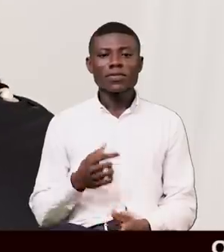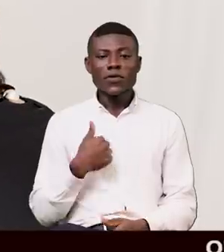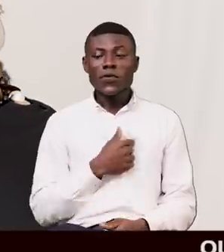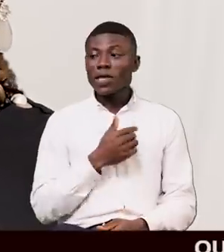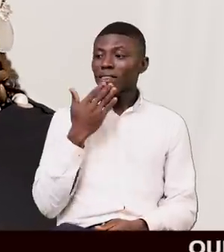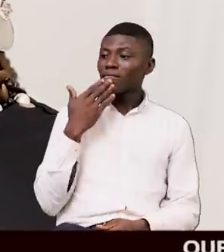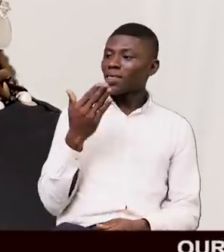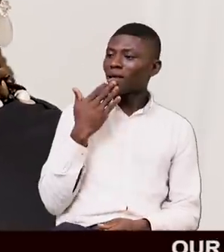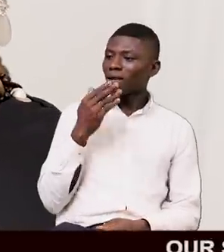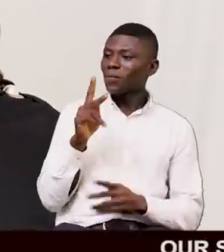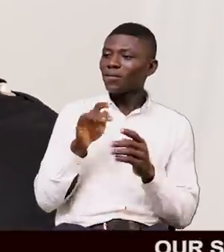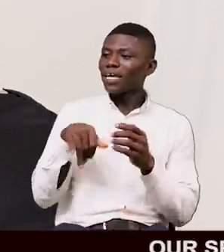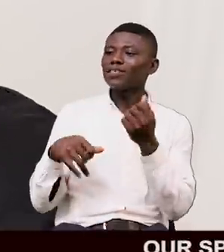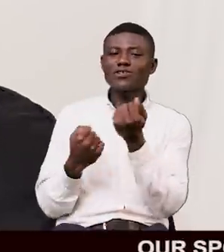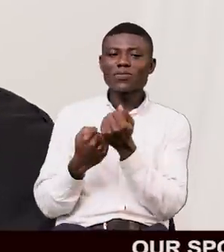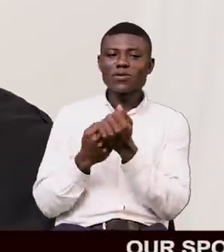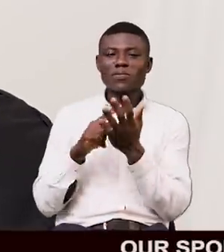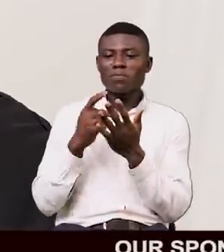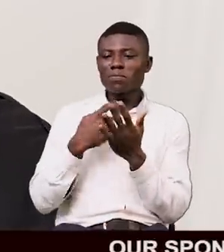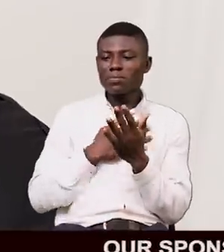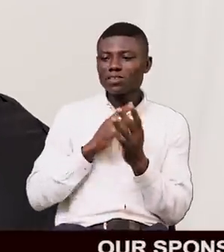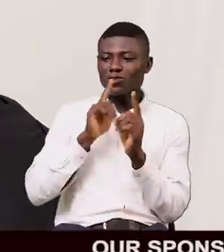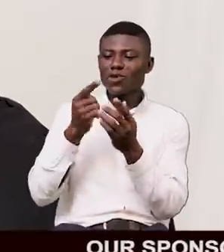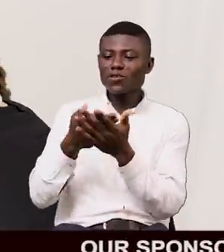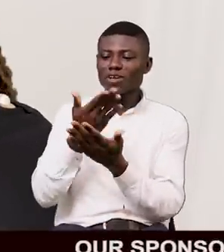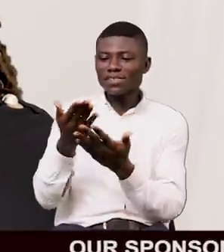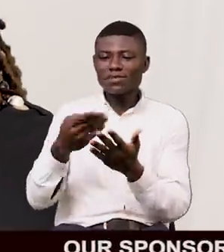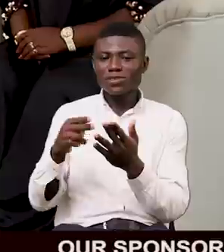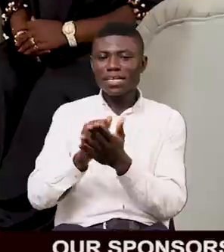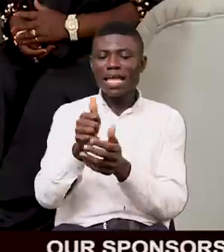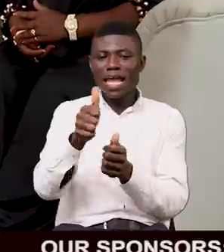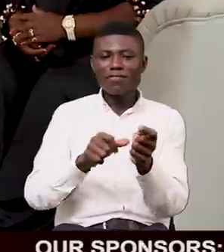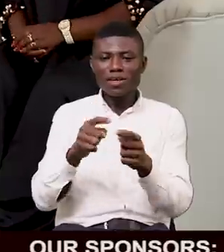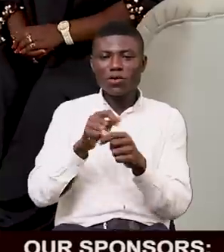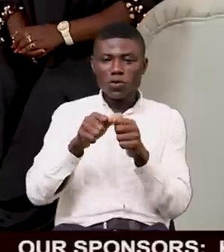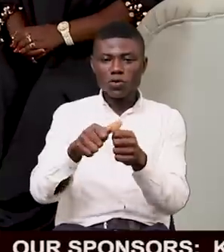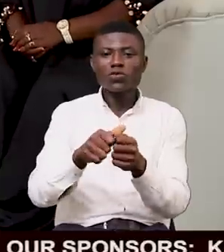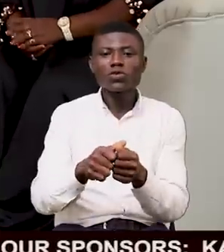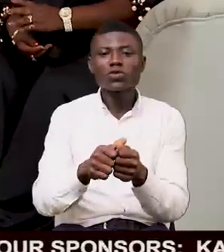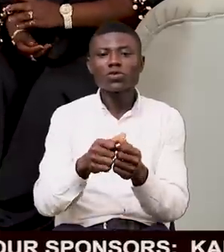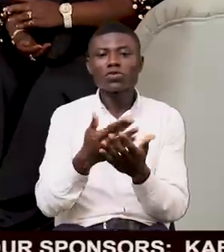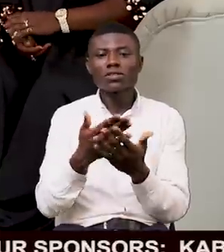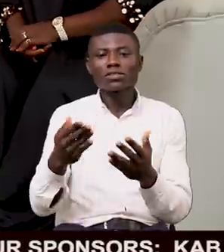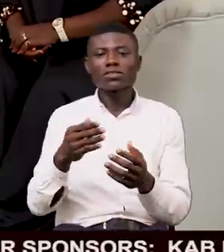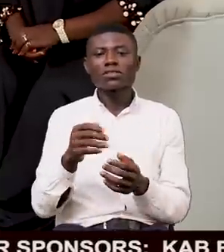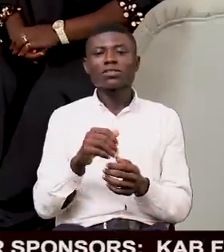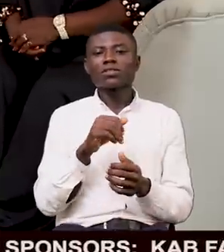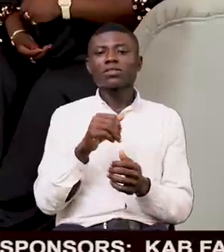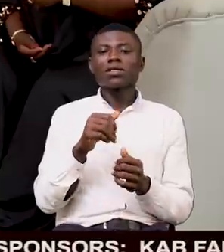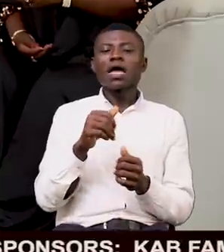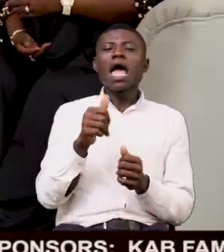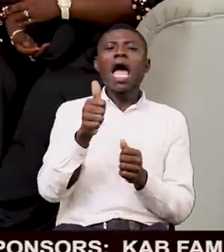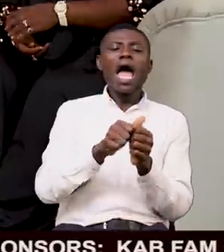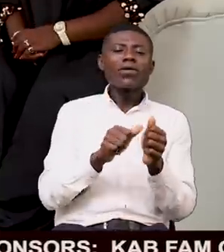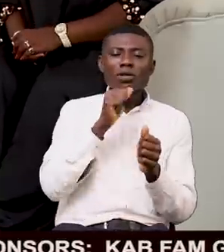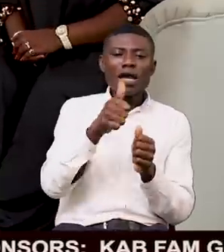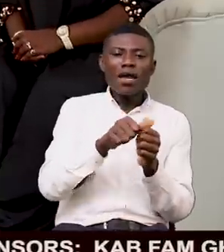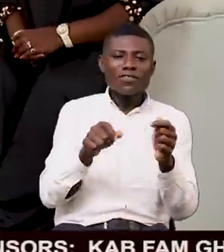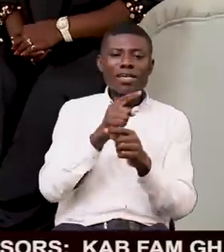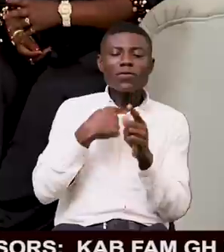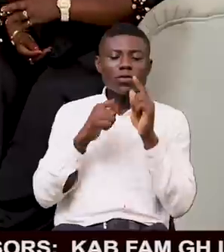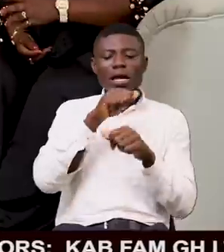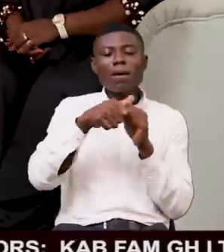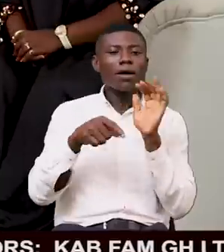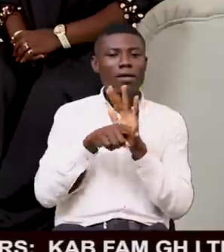Yeah, that's you. Yeah, they are both for us to patronize. Oh, my, and now, baby, oh, my boy, near the Talk Life, bro. Messing at the beyond your best celebrity and your best